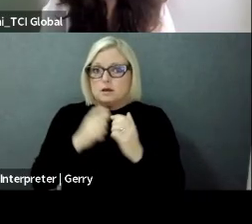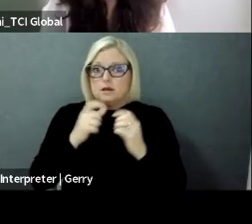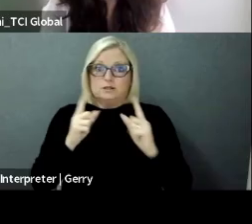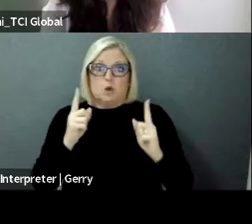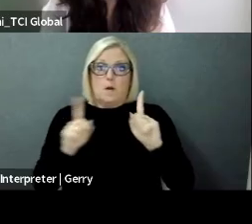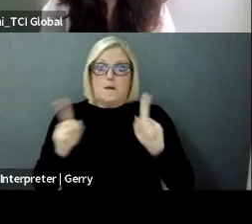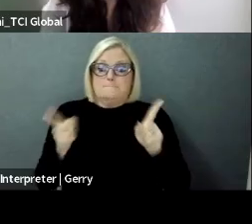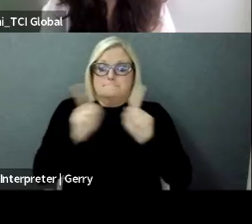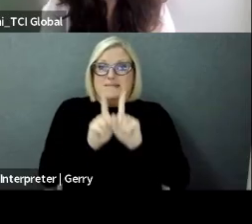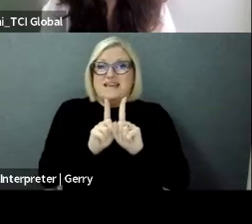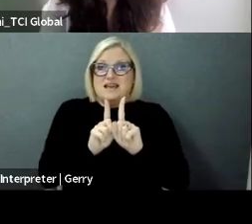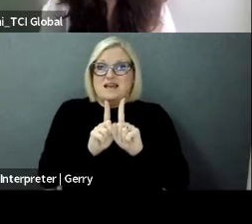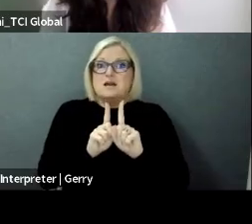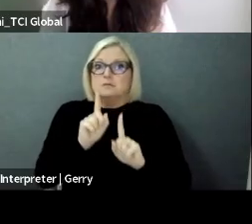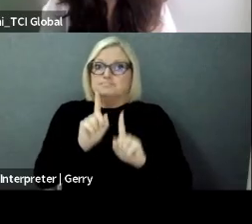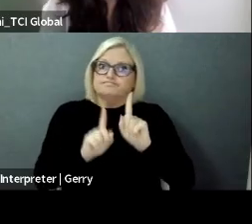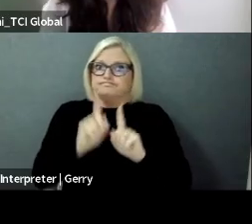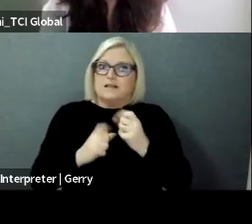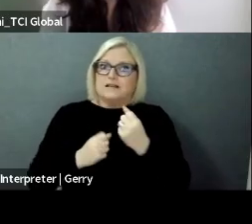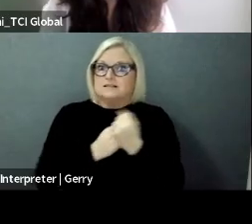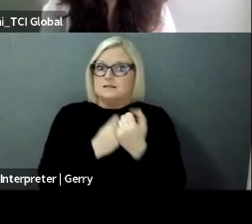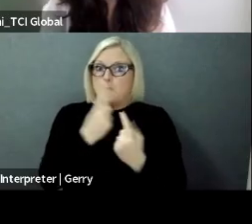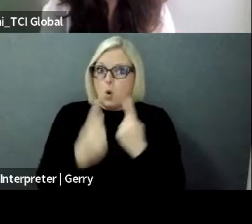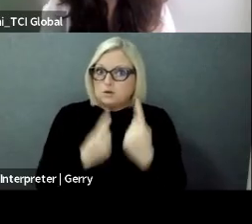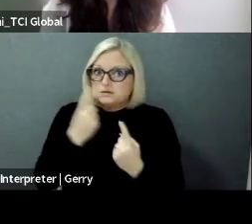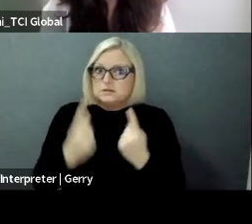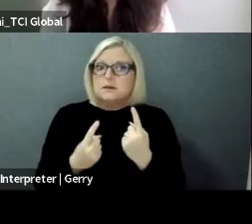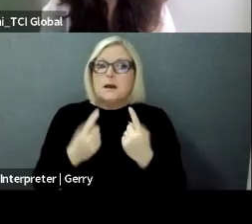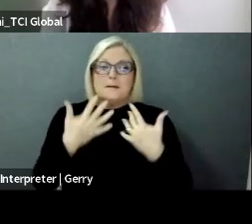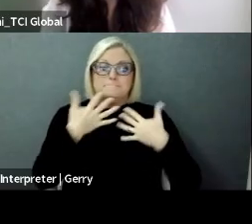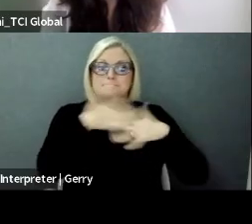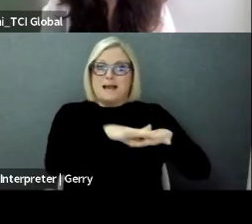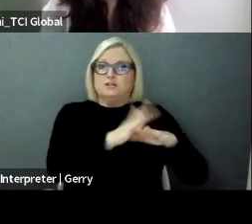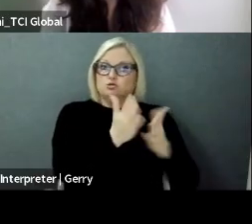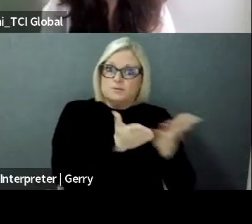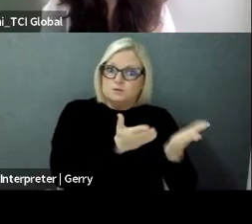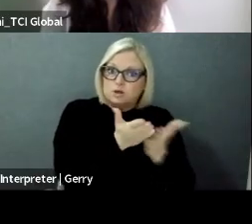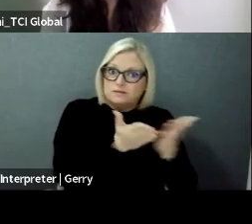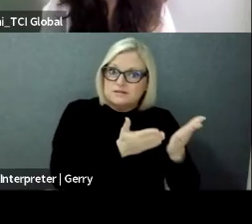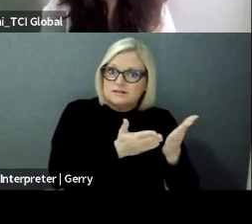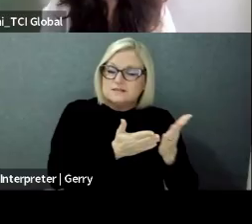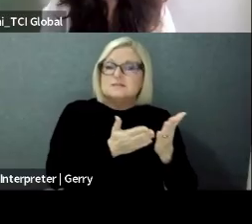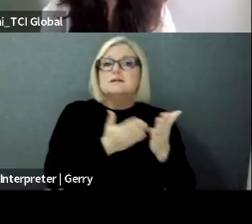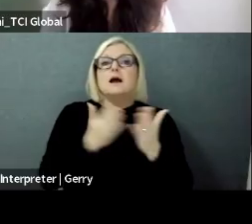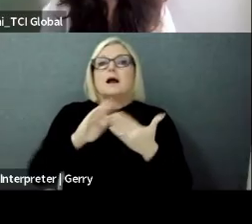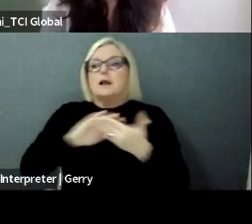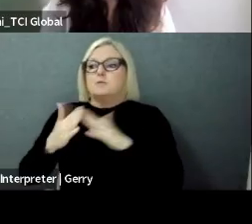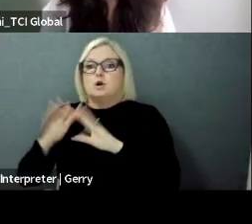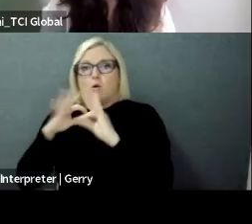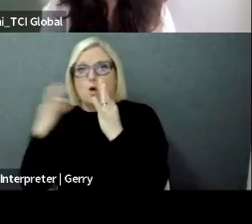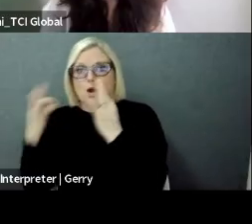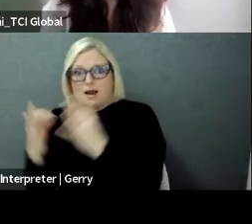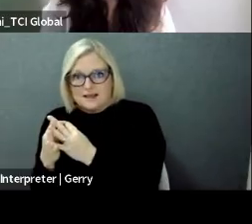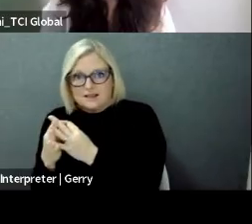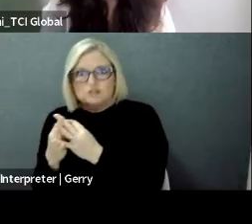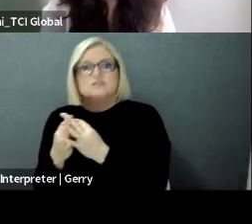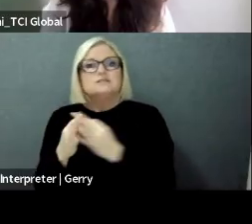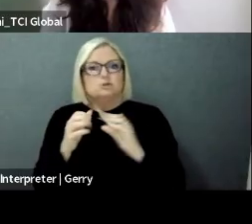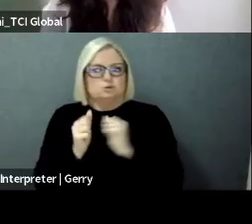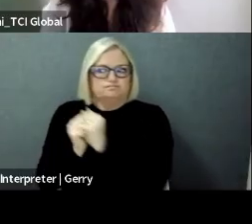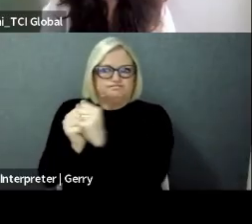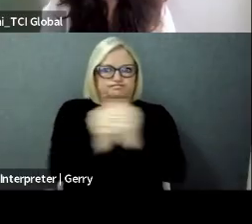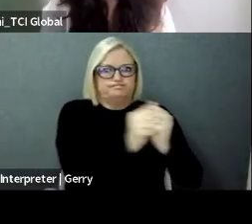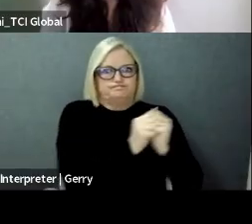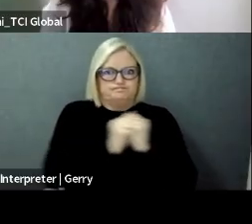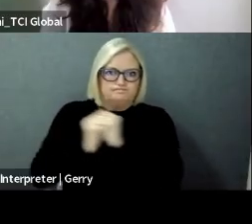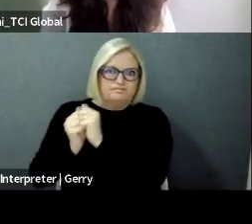assistance, accessible mainstream services, social protection and safeguards against coercion. Fifth, governments